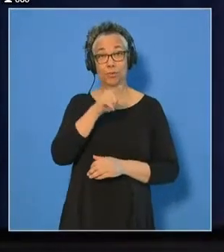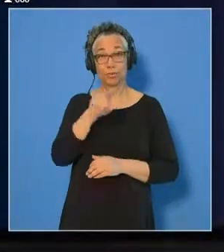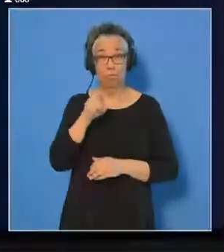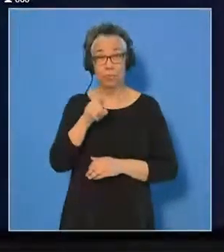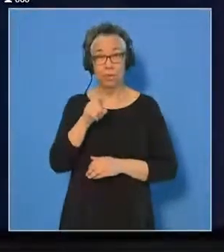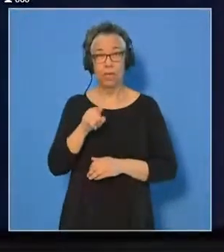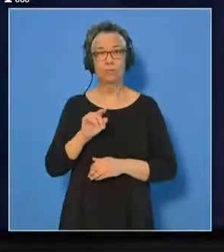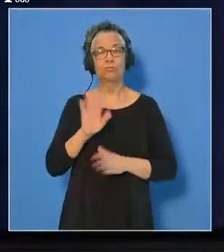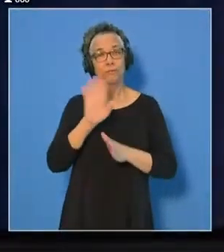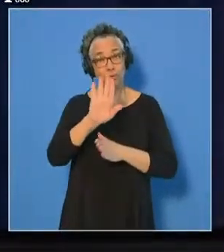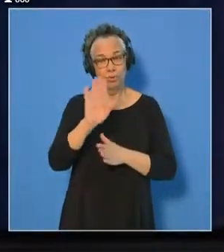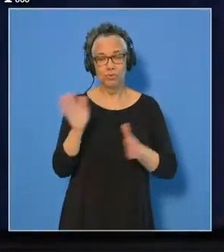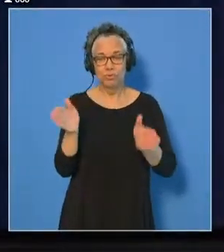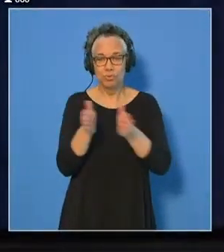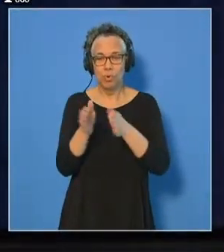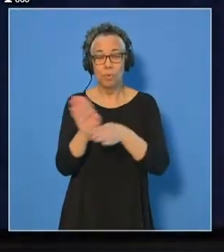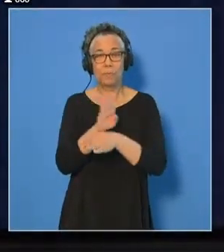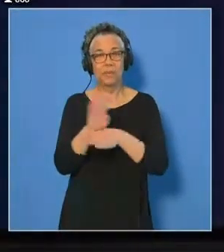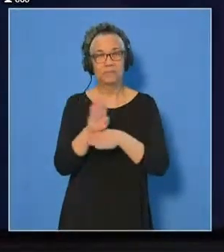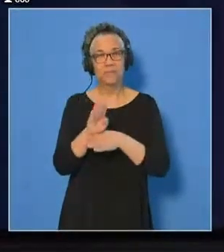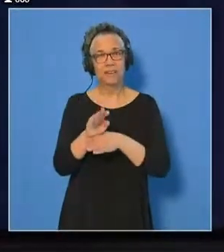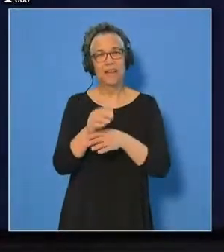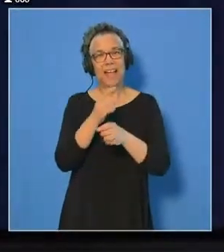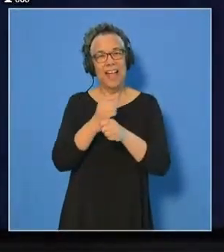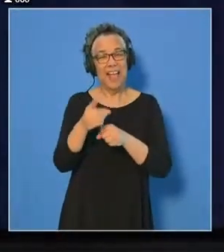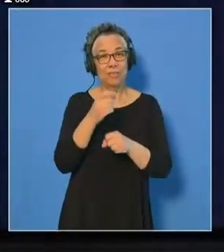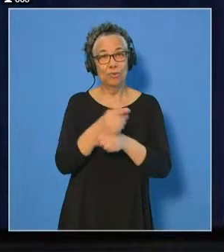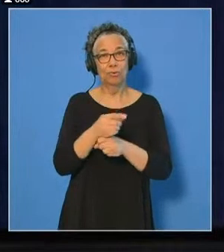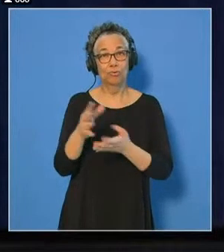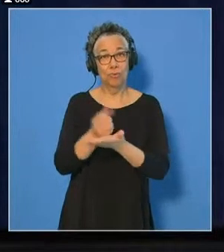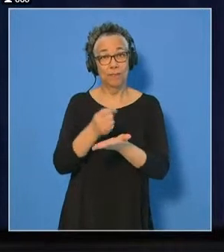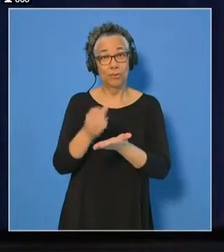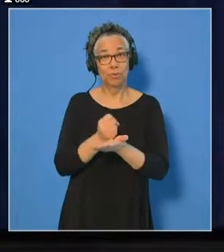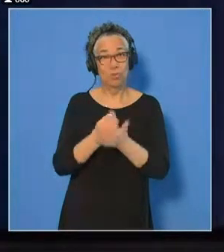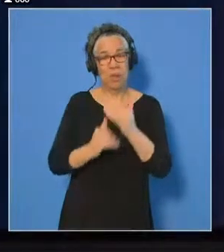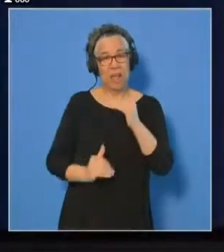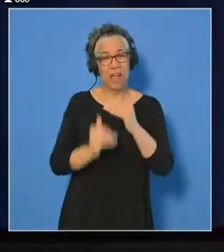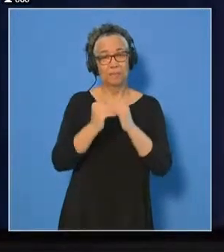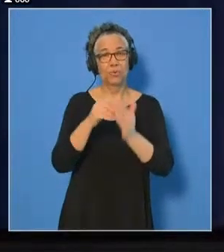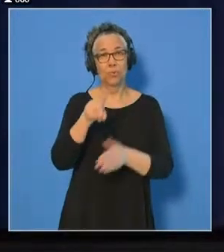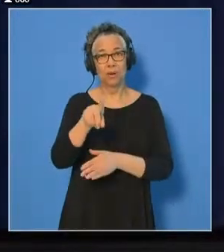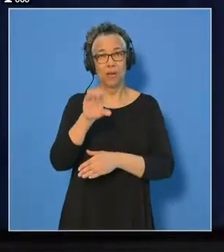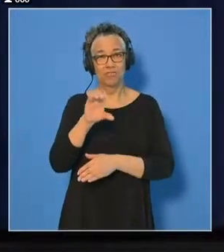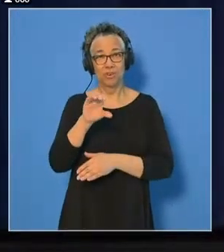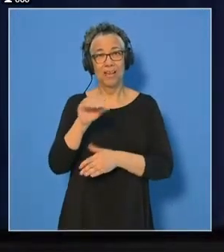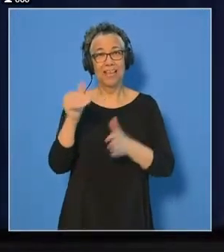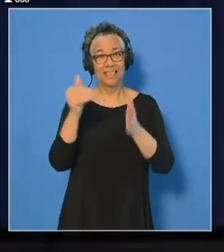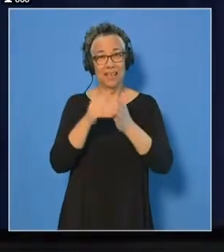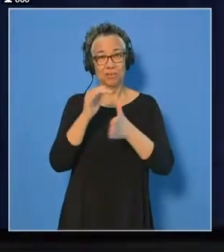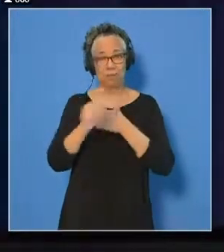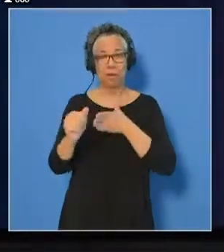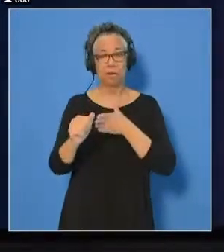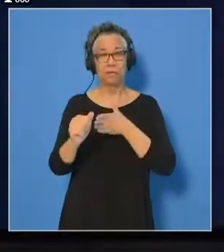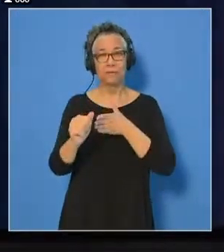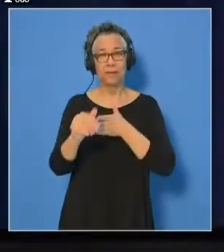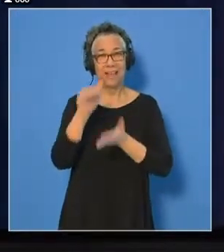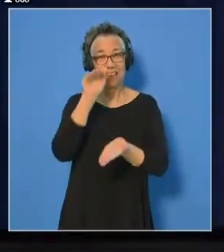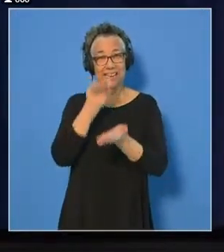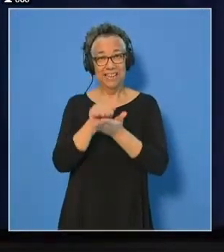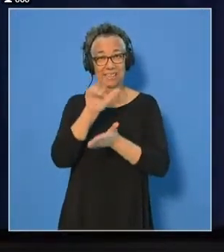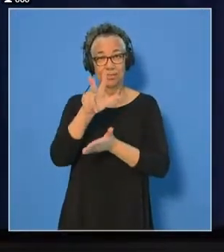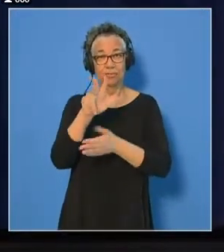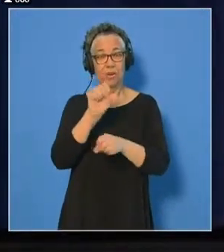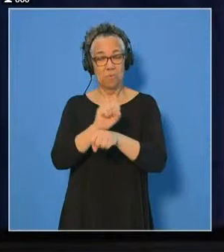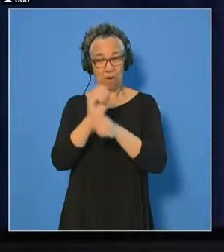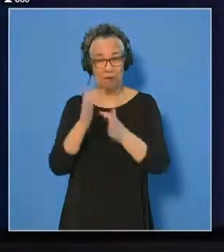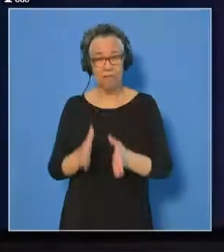small business that has an annual revenue up to $100,000 and have less than 3